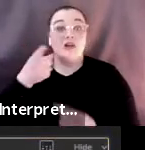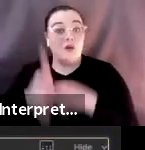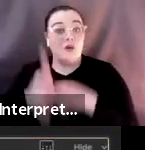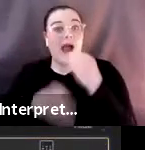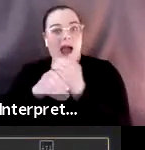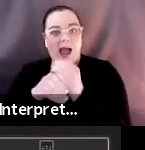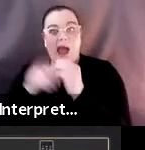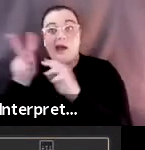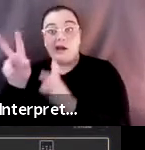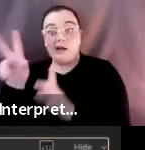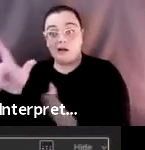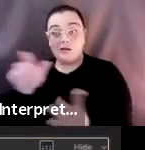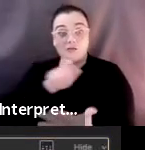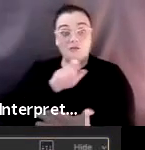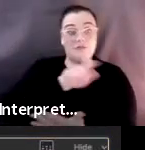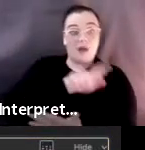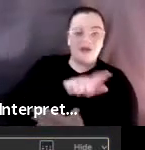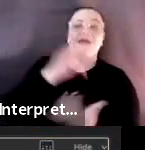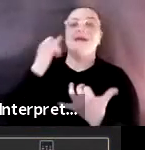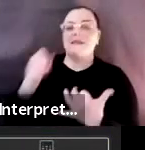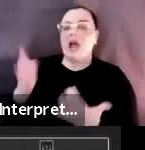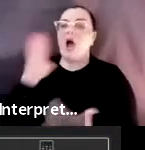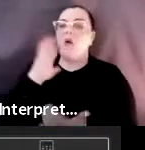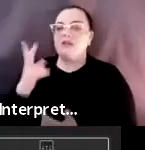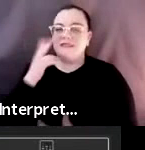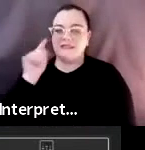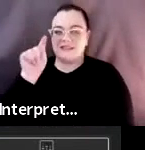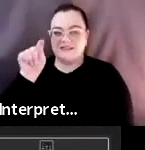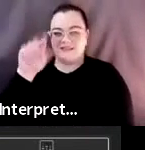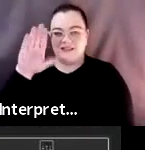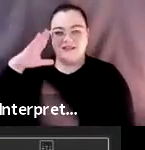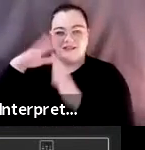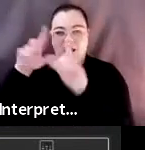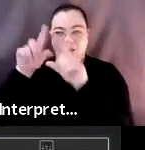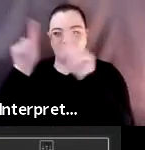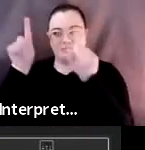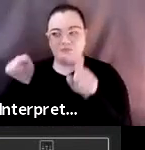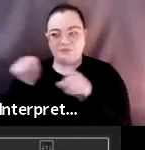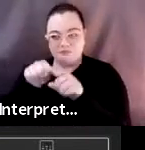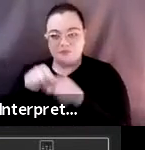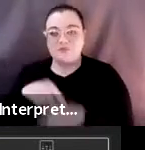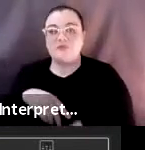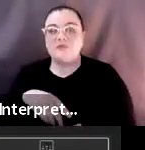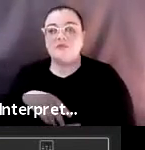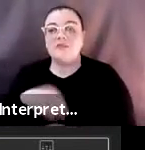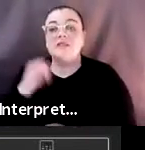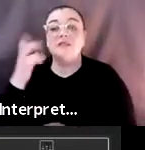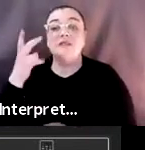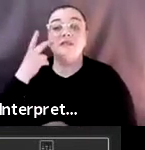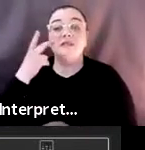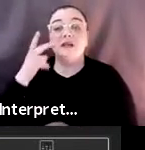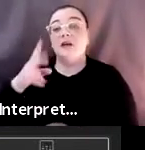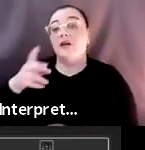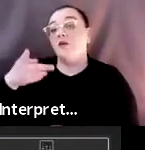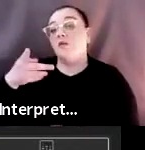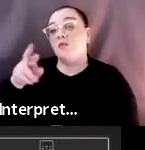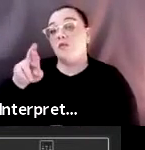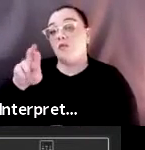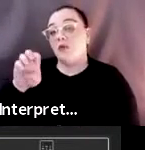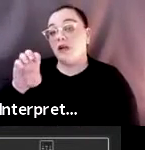to appear here if it's an audio effect. And basically what you want to do is go to where it says preset here,